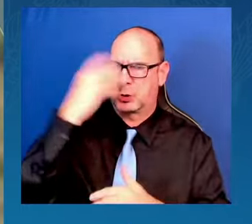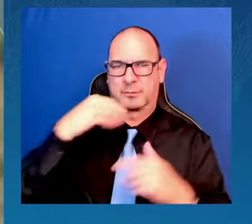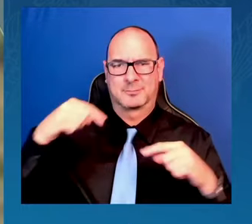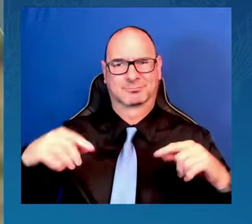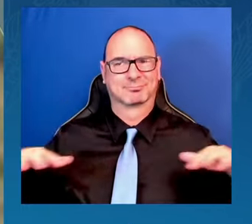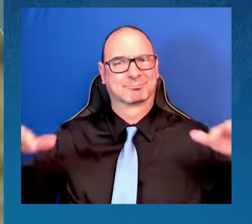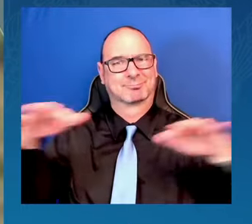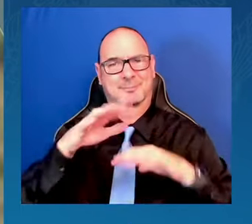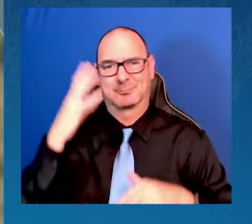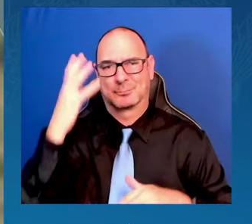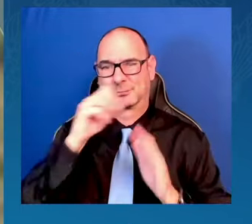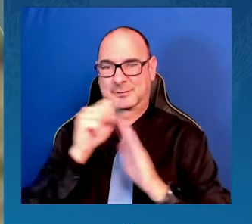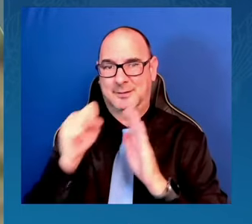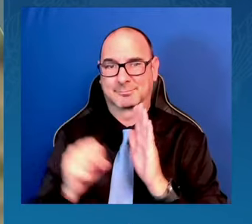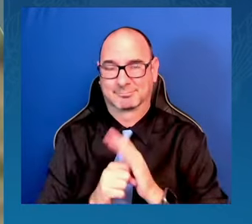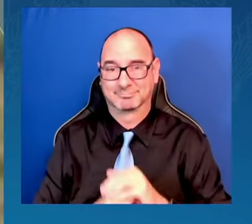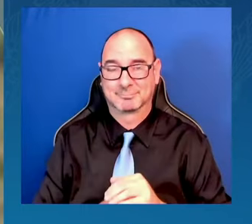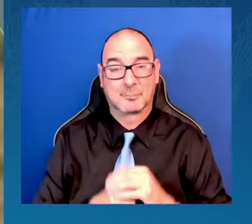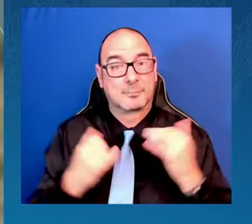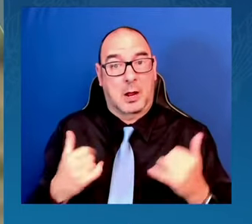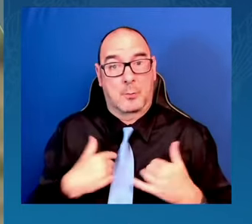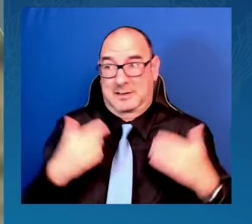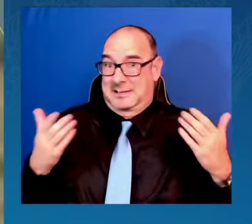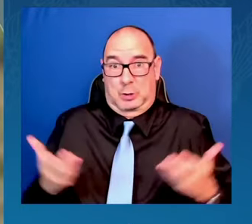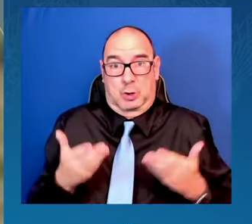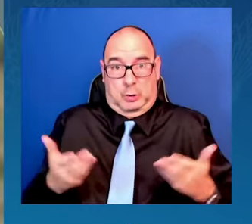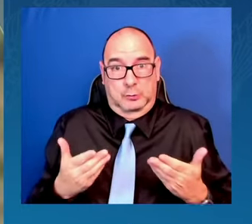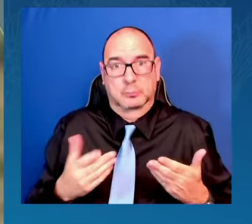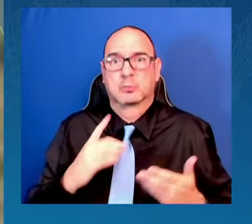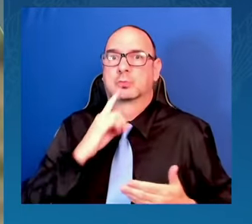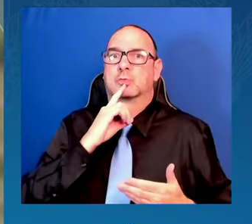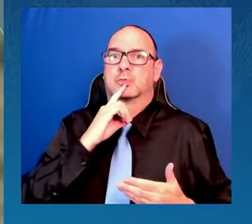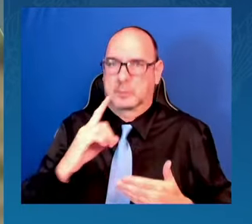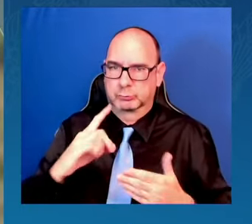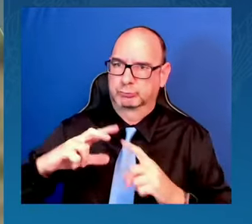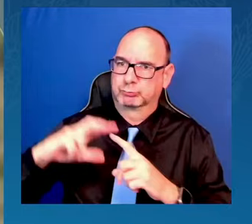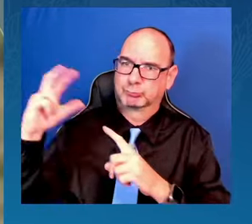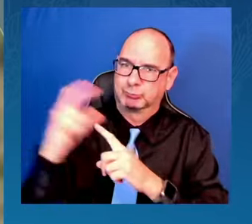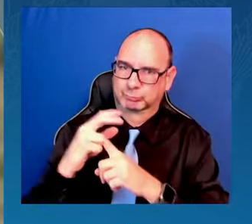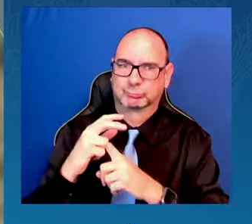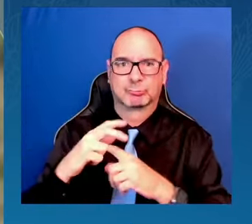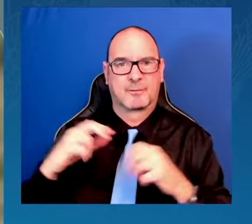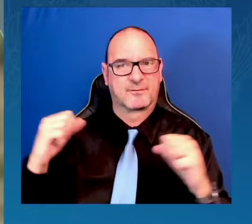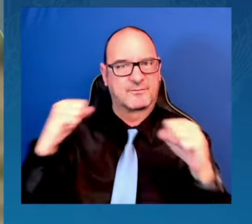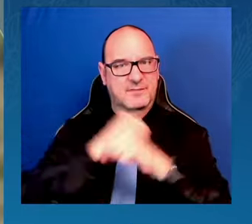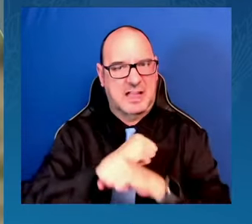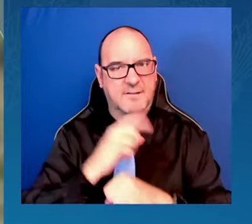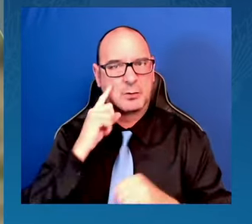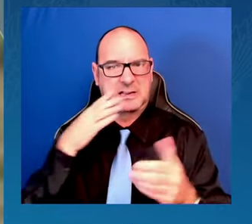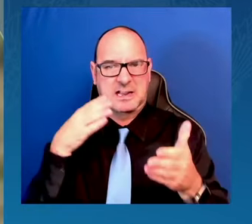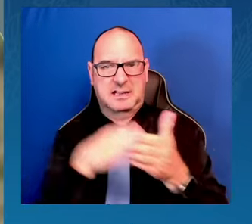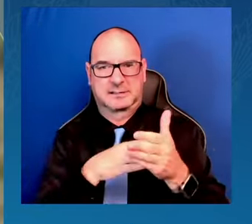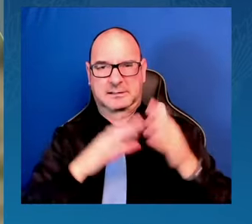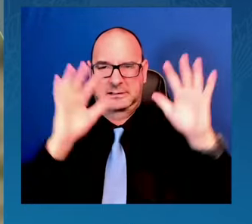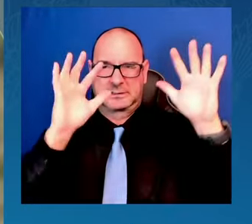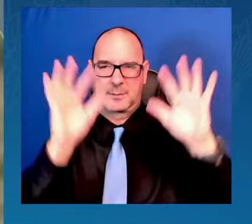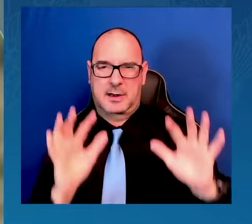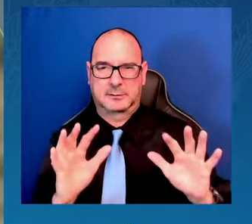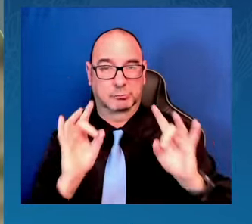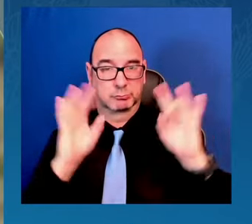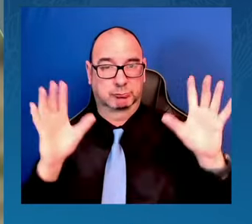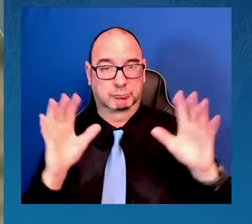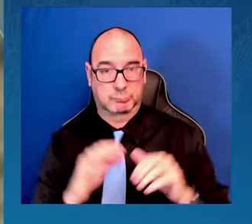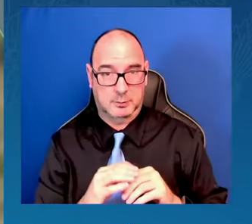by two true champions in the fight against the climate crisis, and of course that is the Secretary of Energy, Jennifer